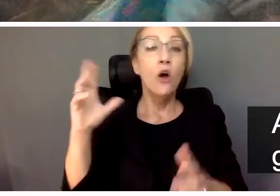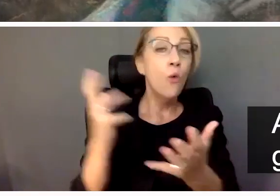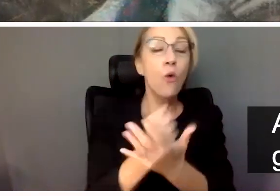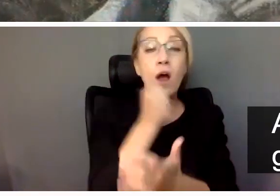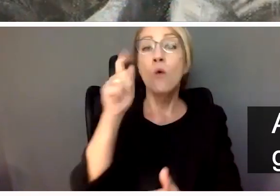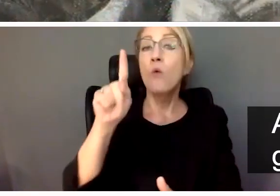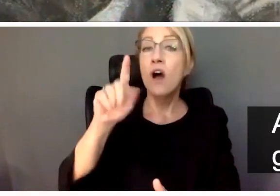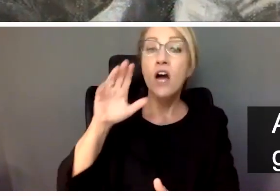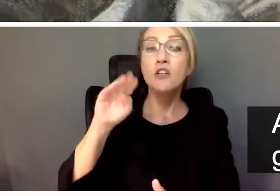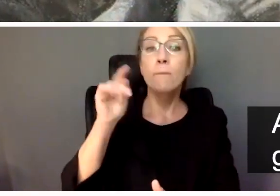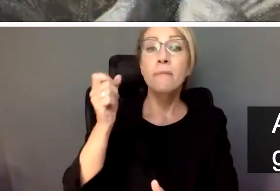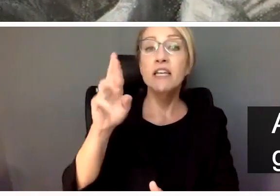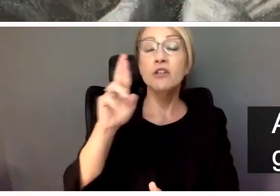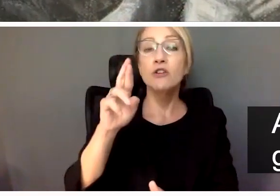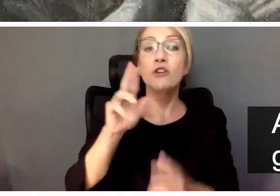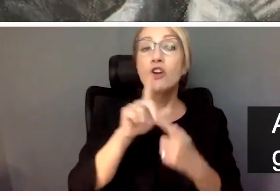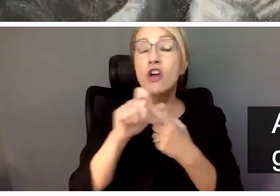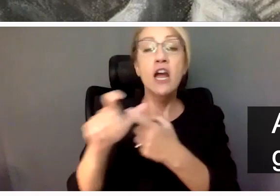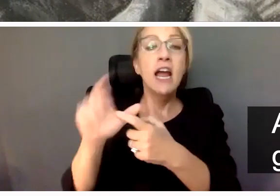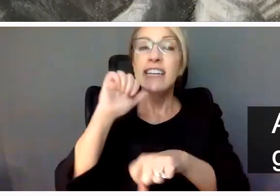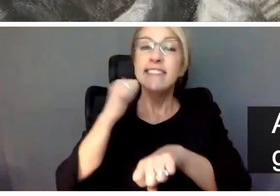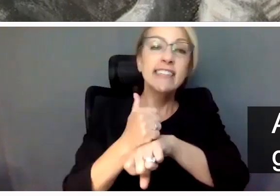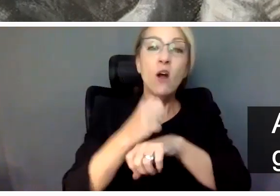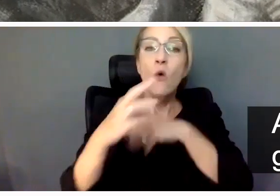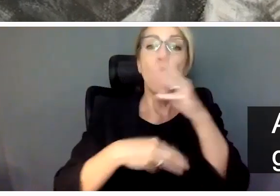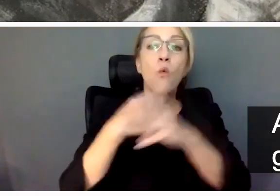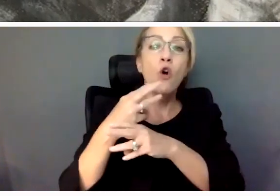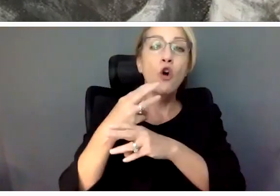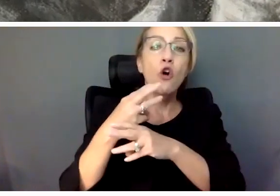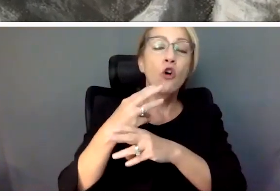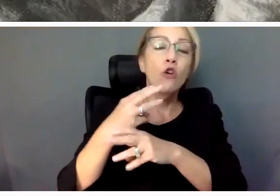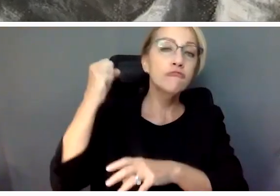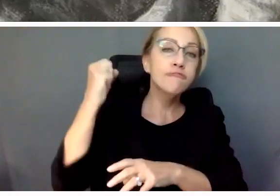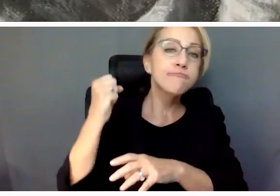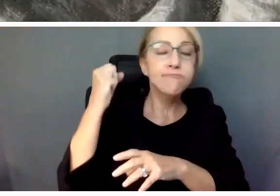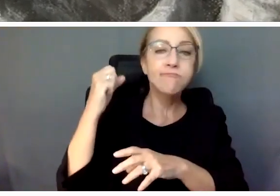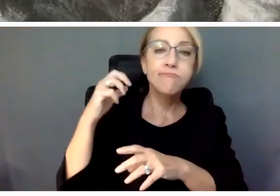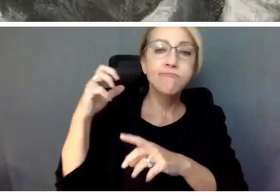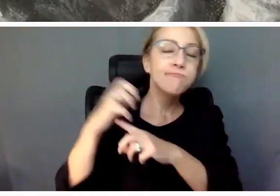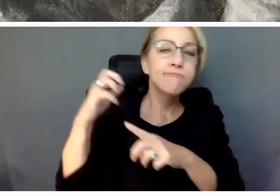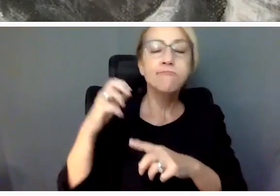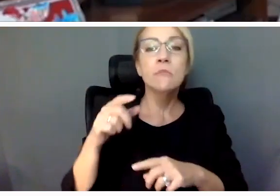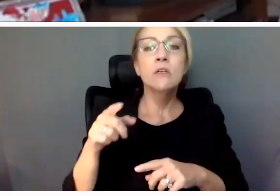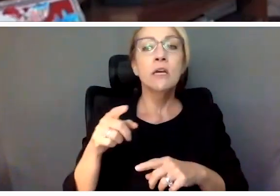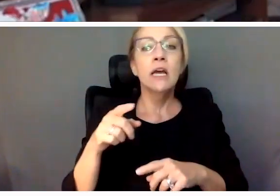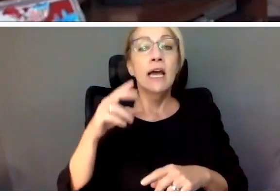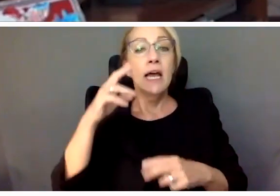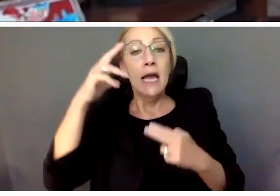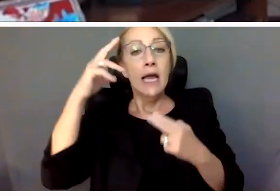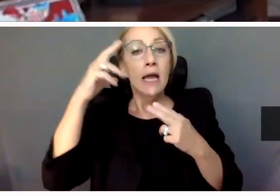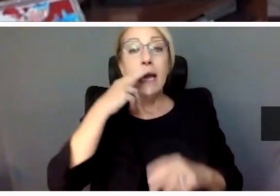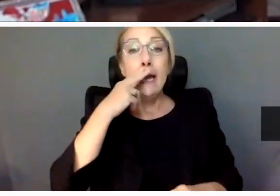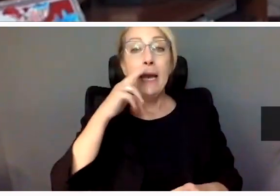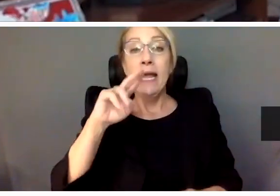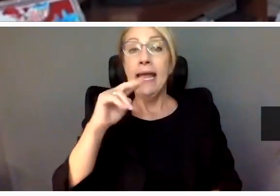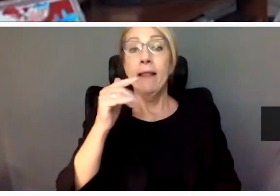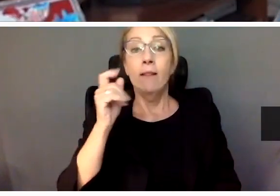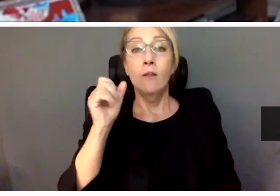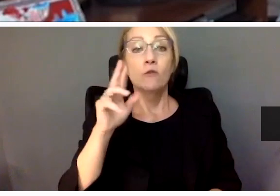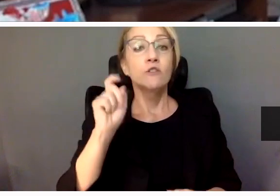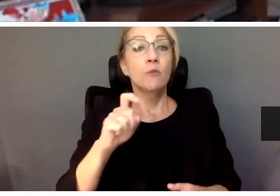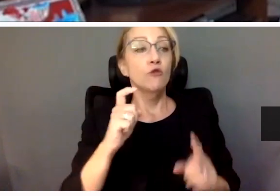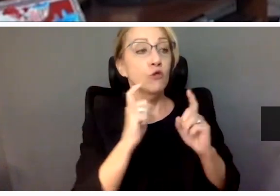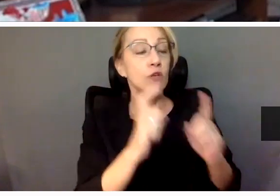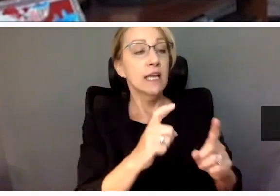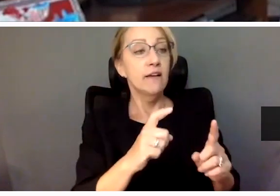record. And Hitler was supposed to give him his Olympic medal. But Hitler was upset because he was like these white